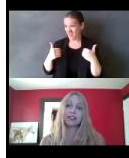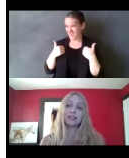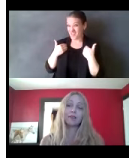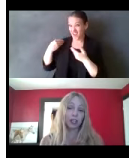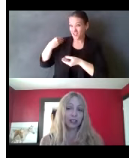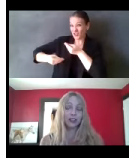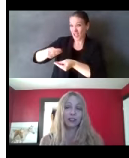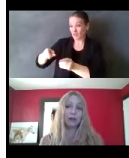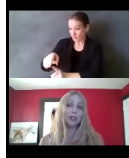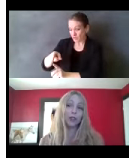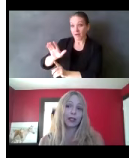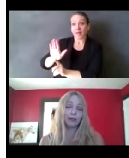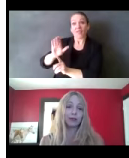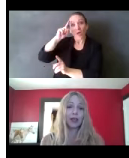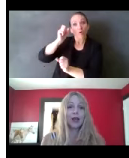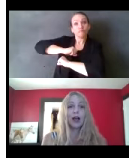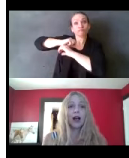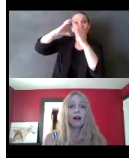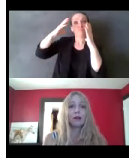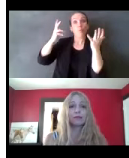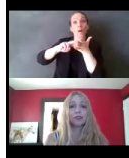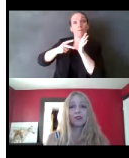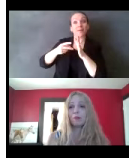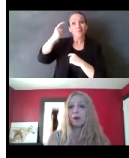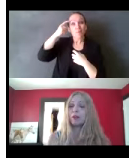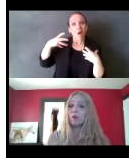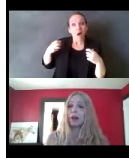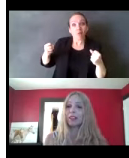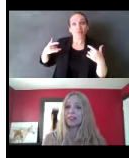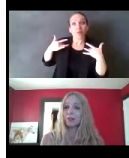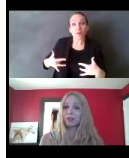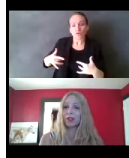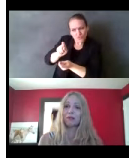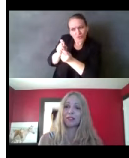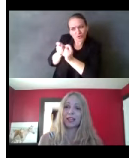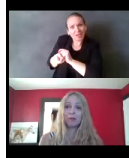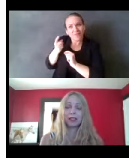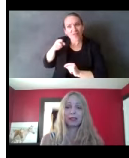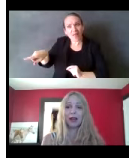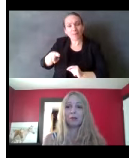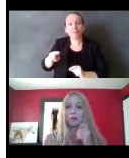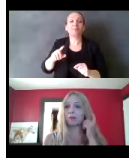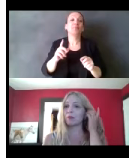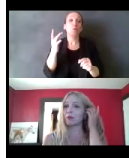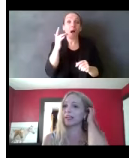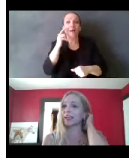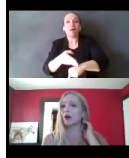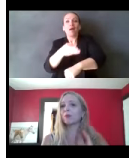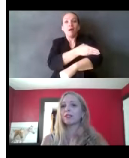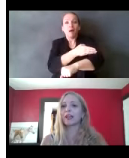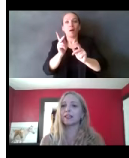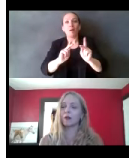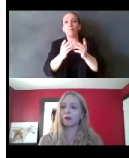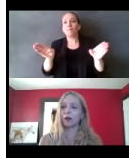those ideas have changed to some degree. So that public awareness, there's a lot of things happening. Priya